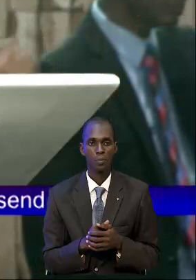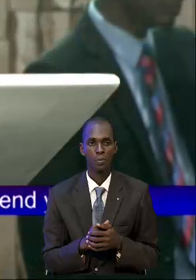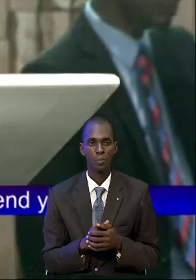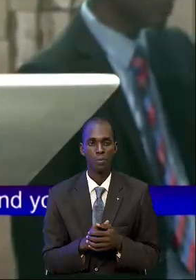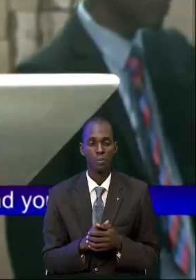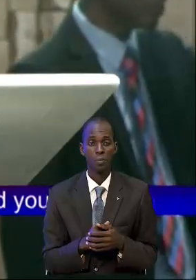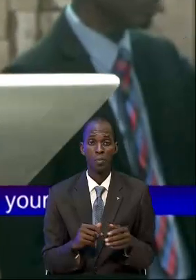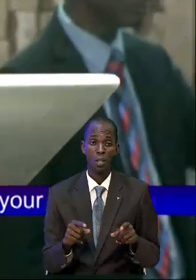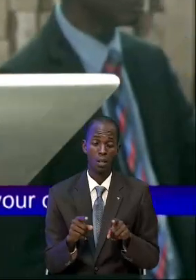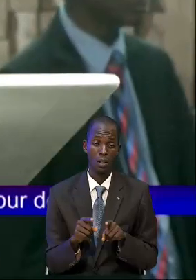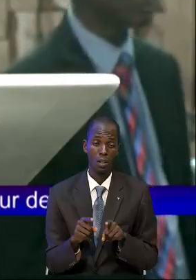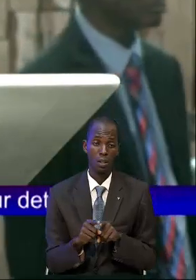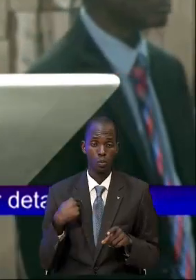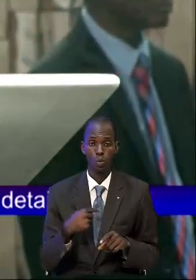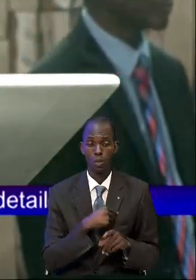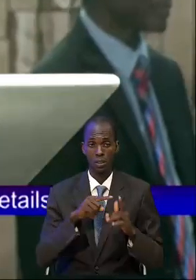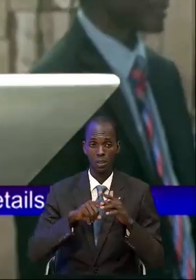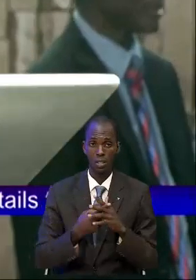the testimonies now.